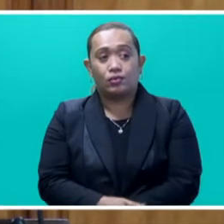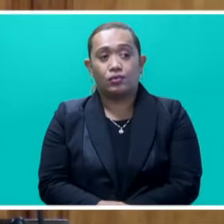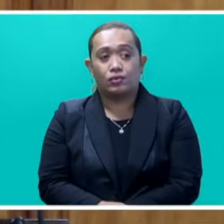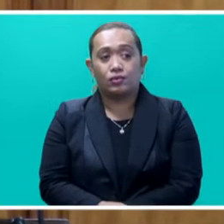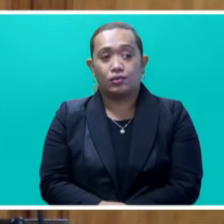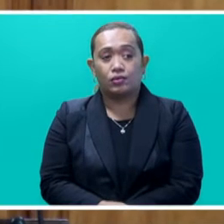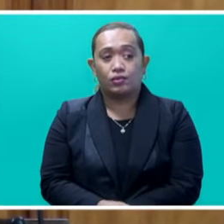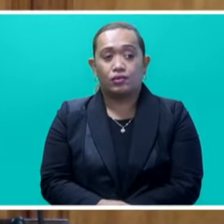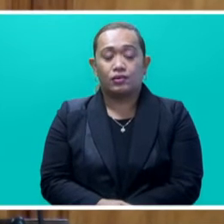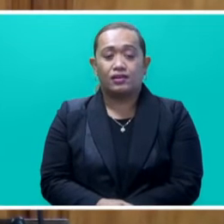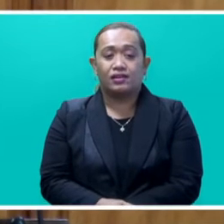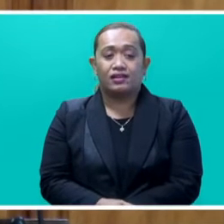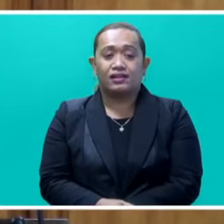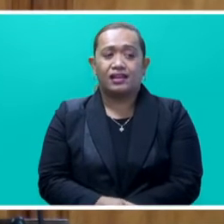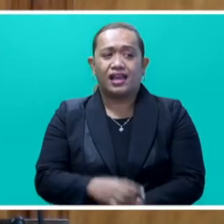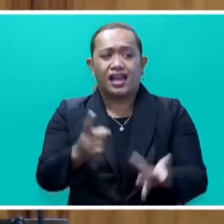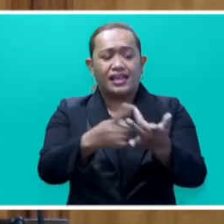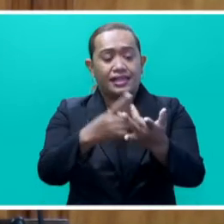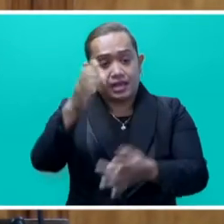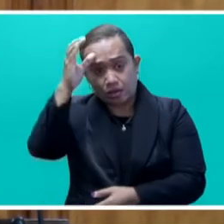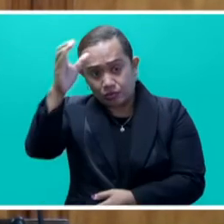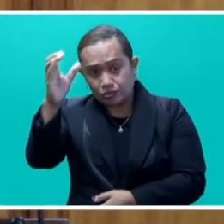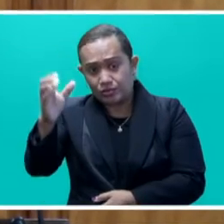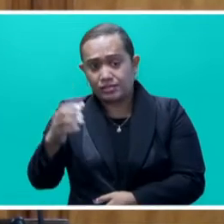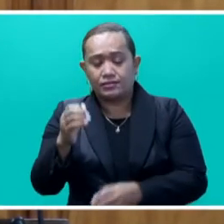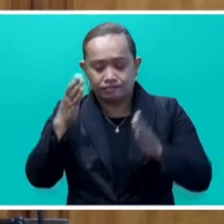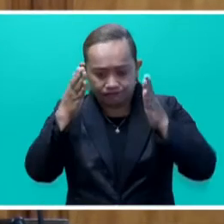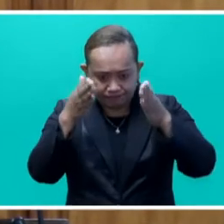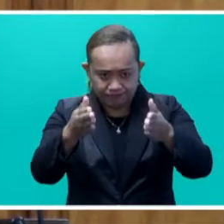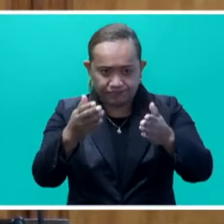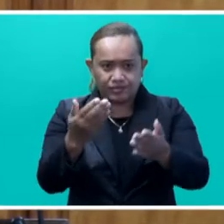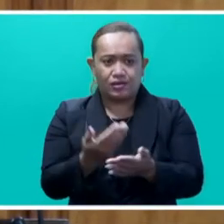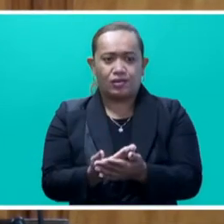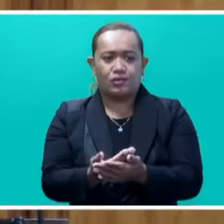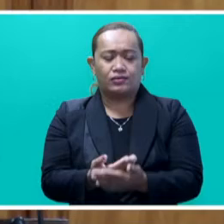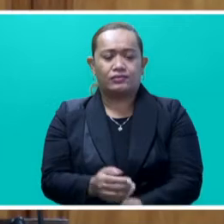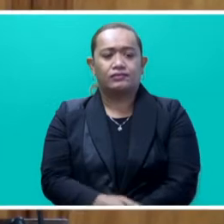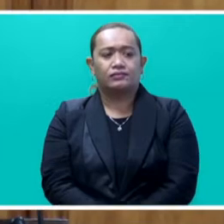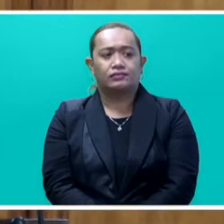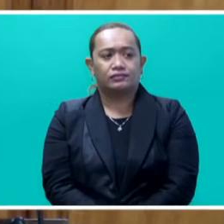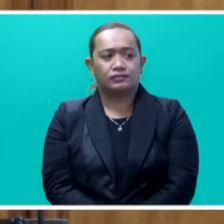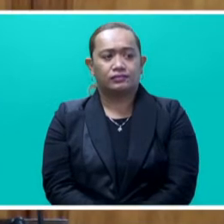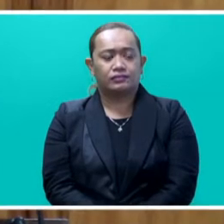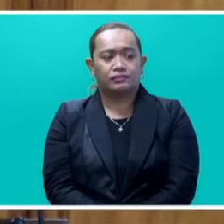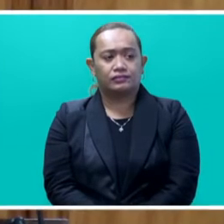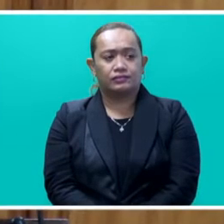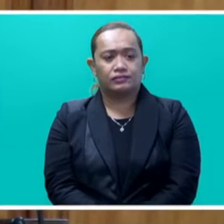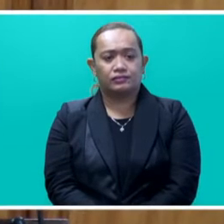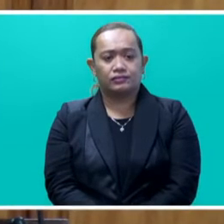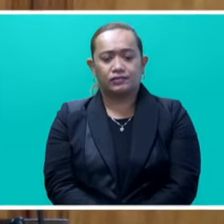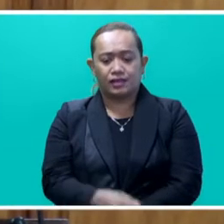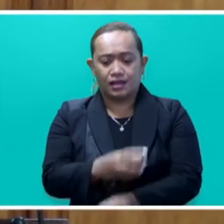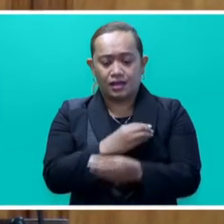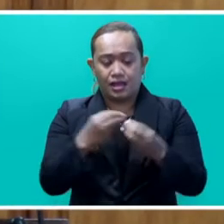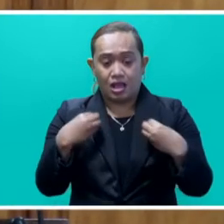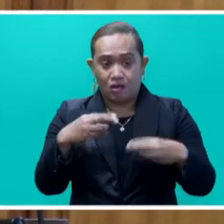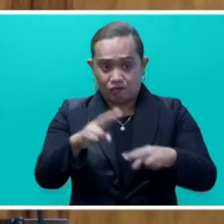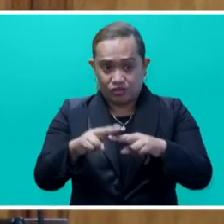are not industrial countries have a major focus on the agricultural sector. Our Fiji is no